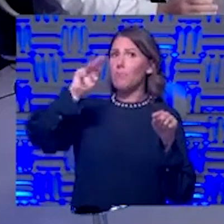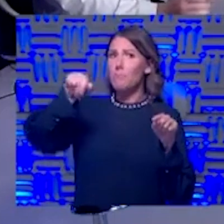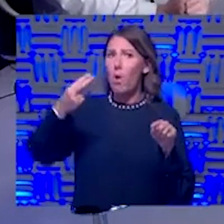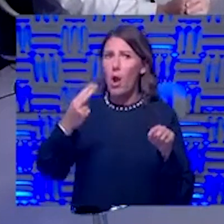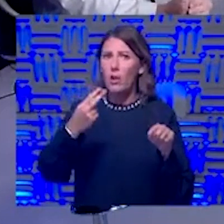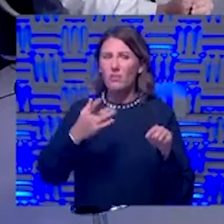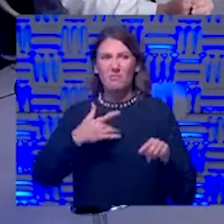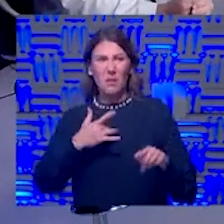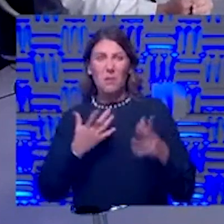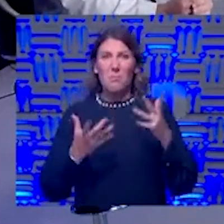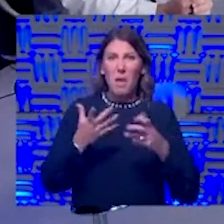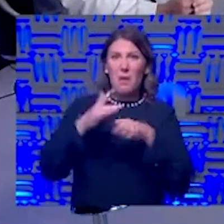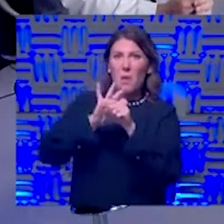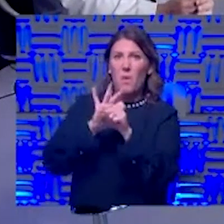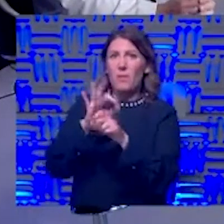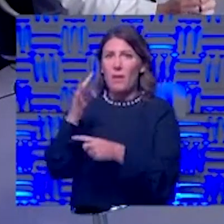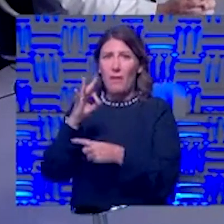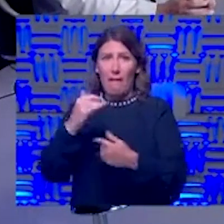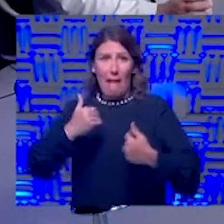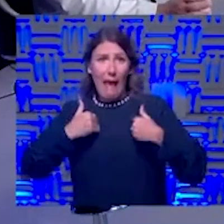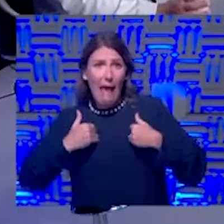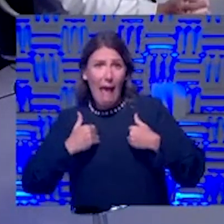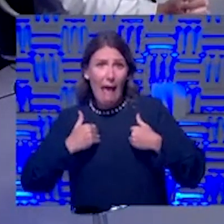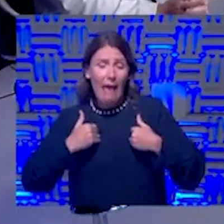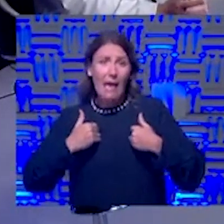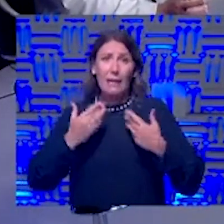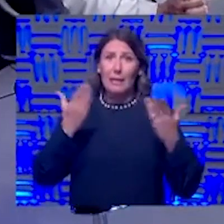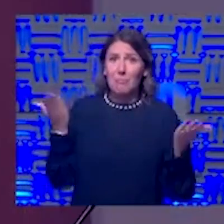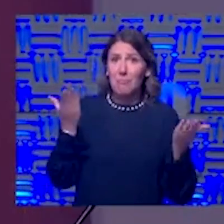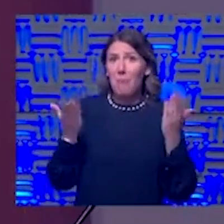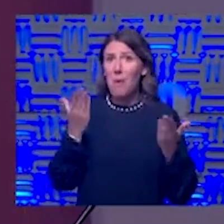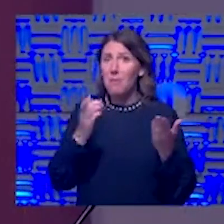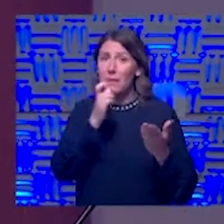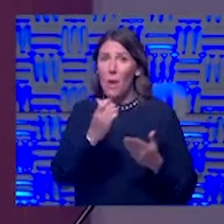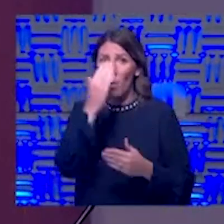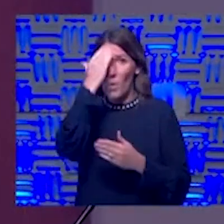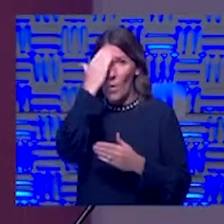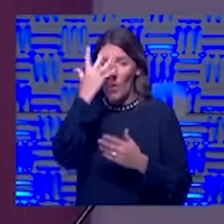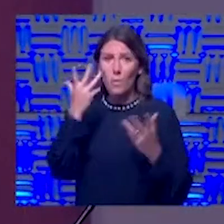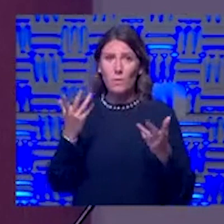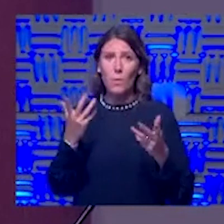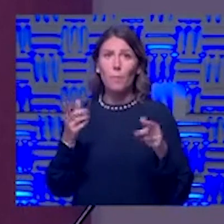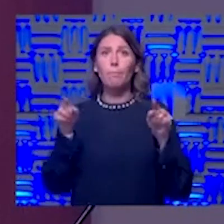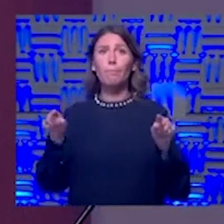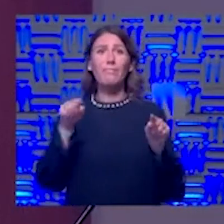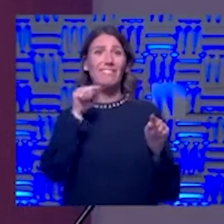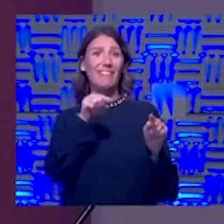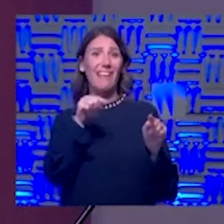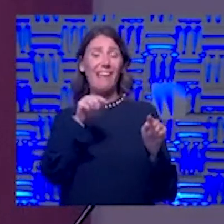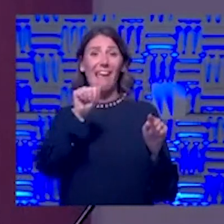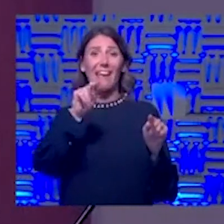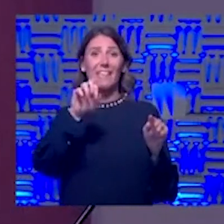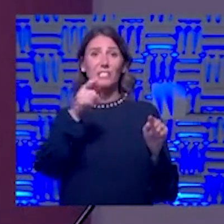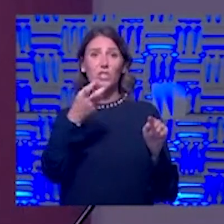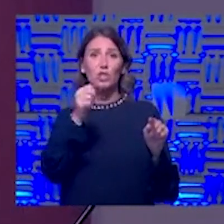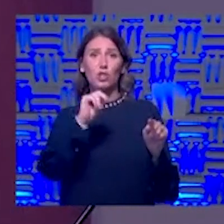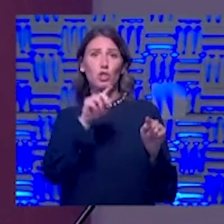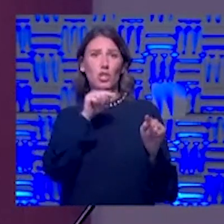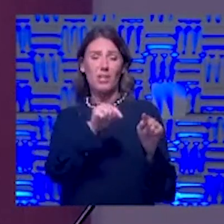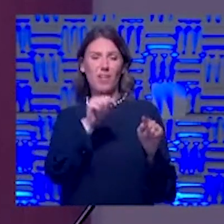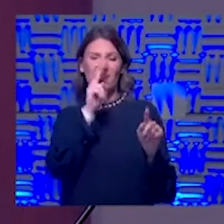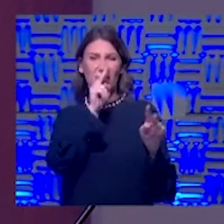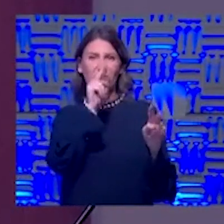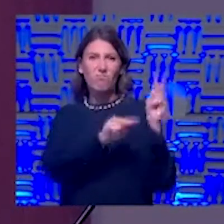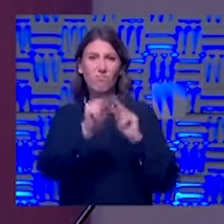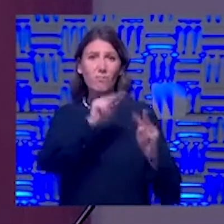So You can take it and I'll fill in. Yeah. Pretty easy. So antigen tests actually look for the presence of a specific